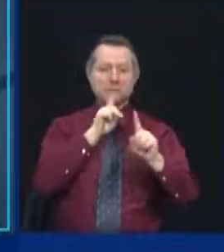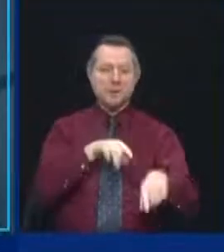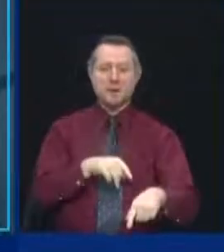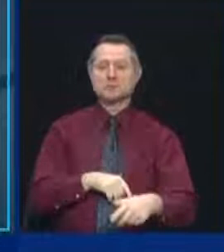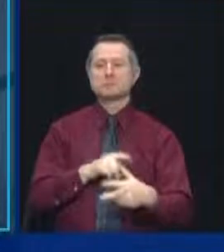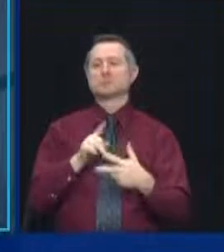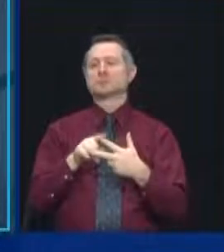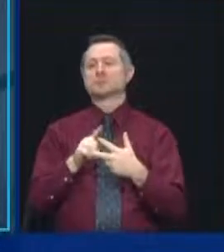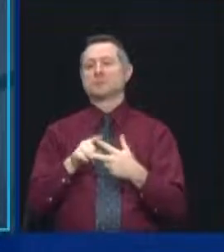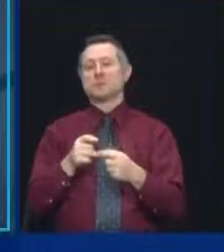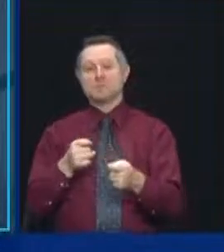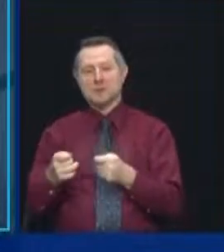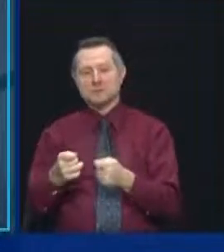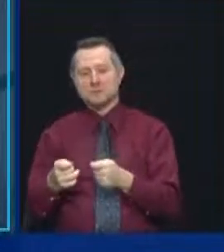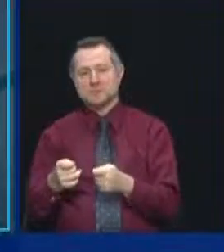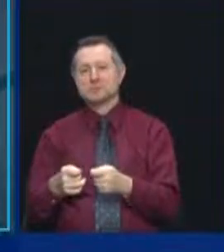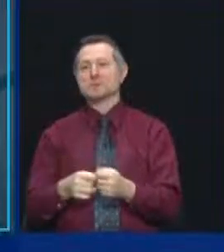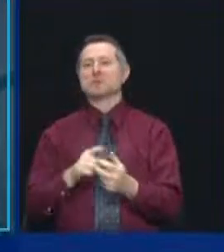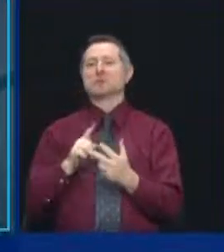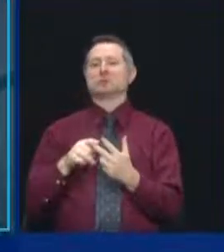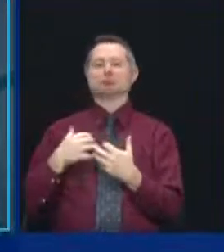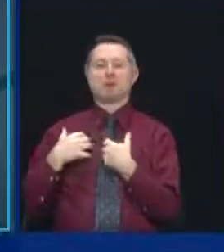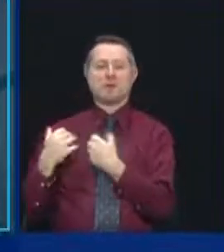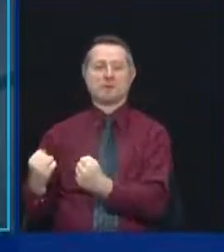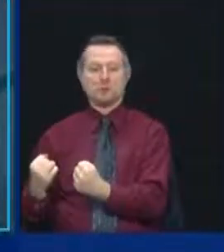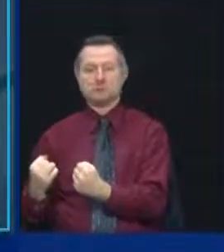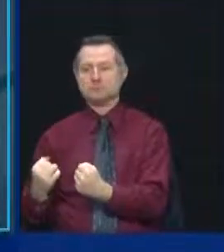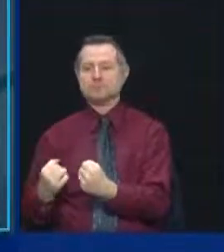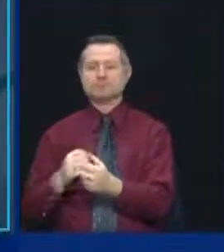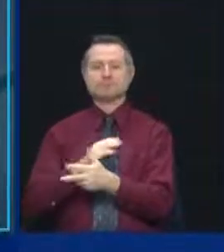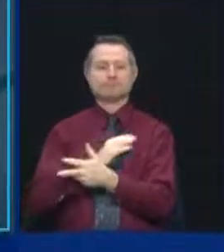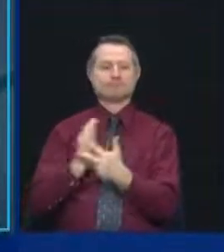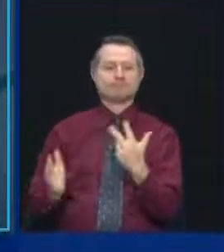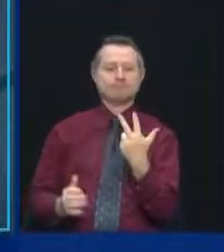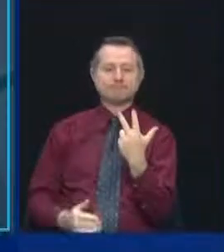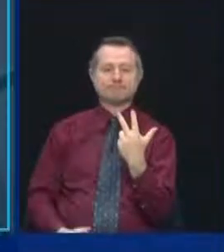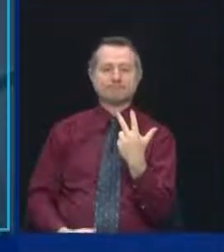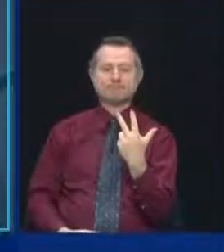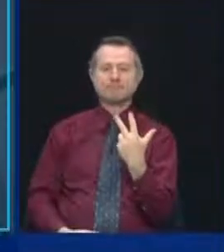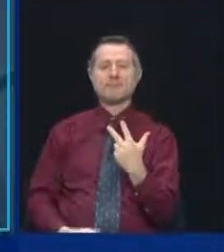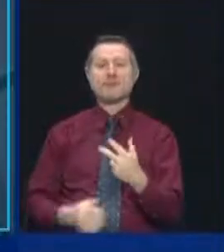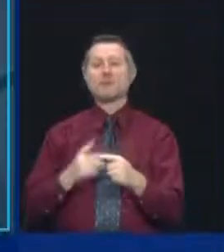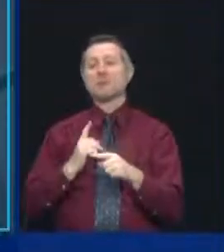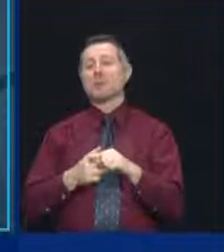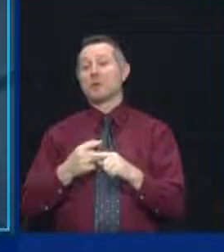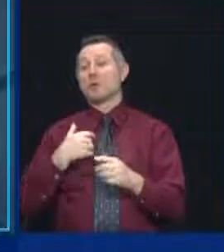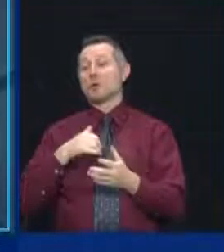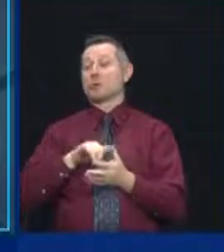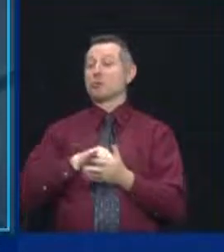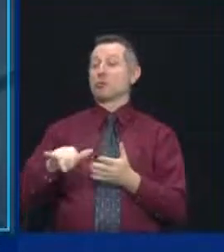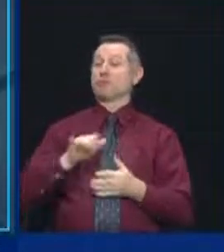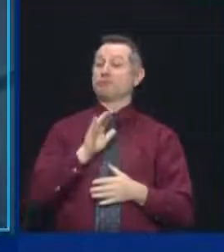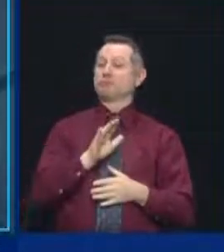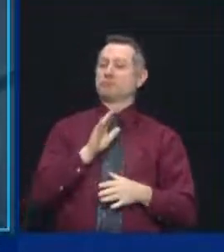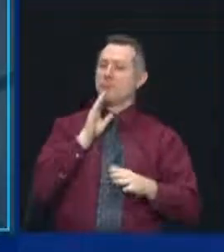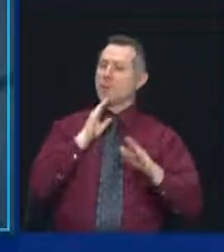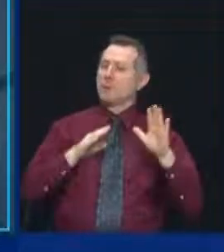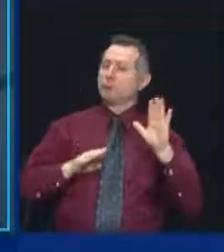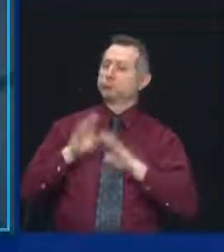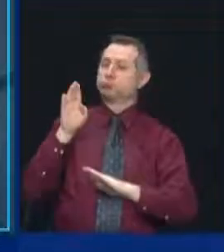COVID, recovering from COVID, and then New York's revitalization post-COVID,